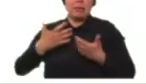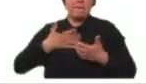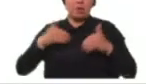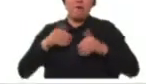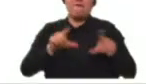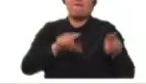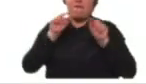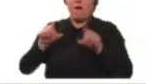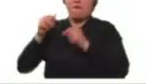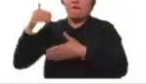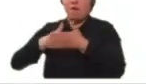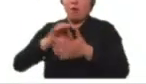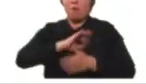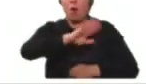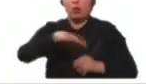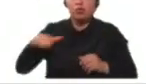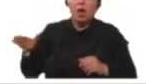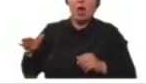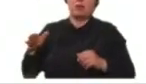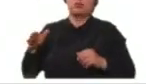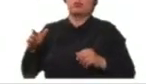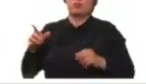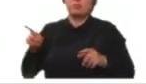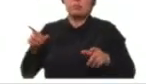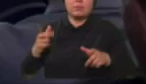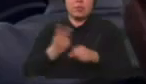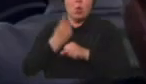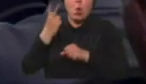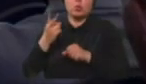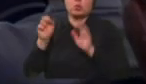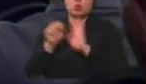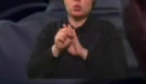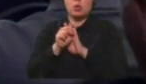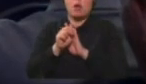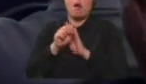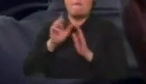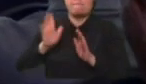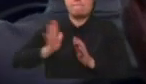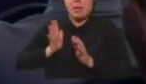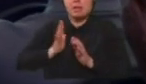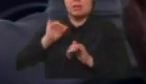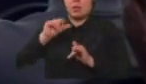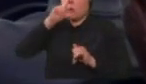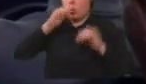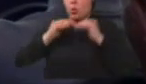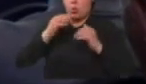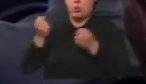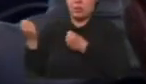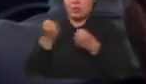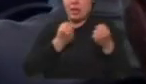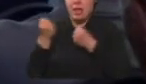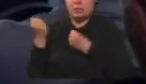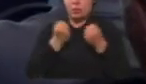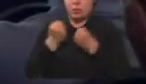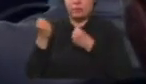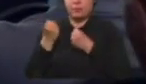efficient, safe, quality public transit is a central value for me. Next slide, please. So we've been living